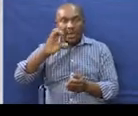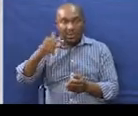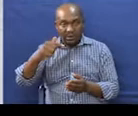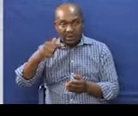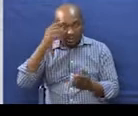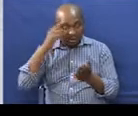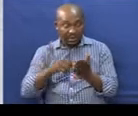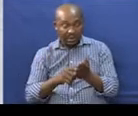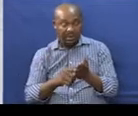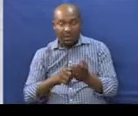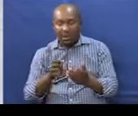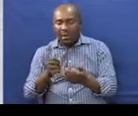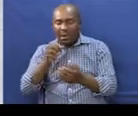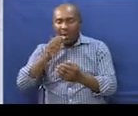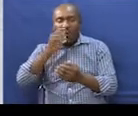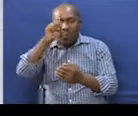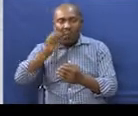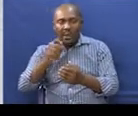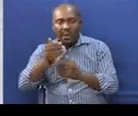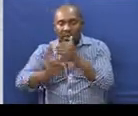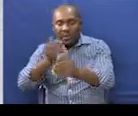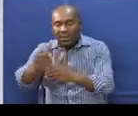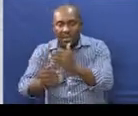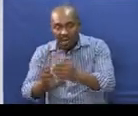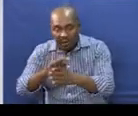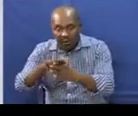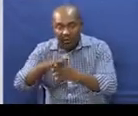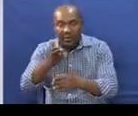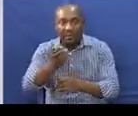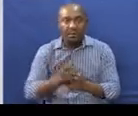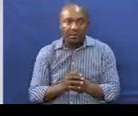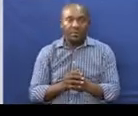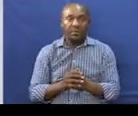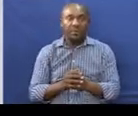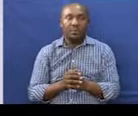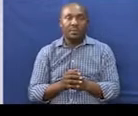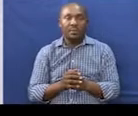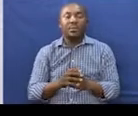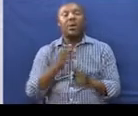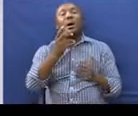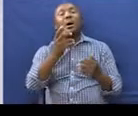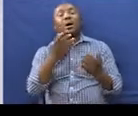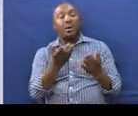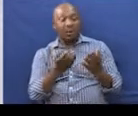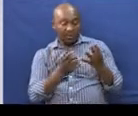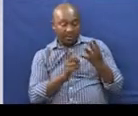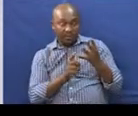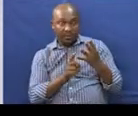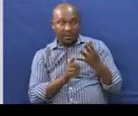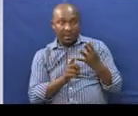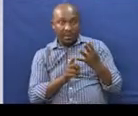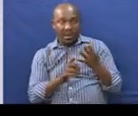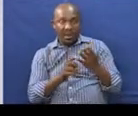things. Another is avoid the use of commanding language. During report writing, avoid the use